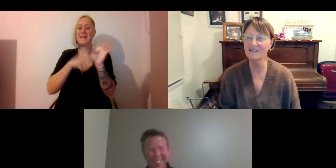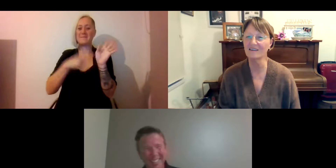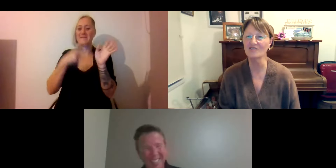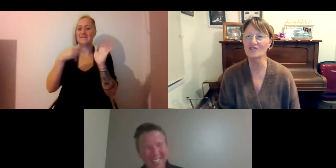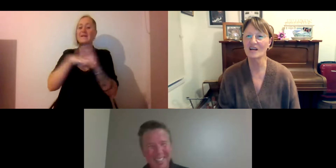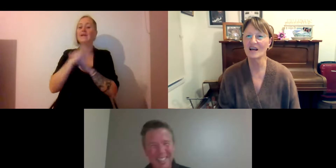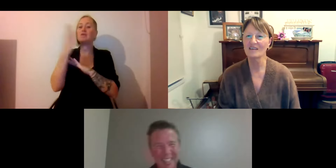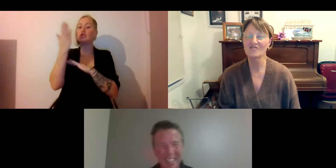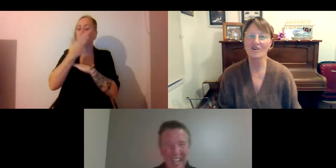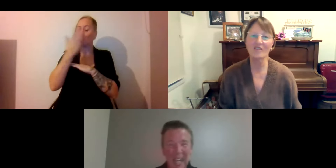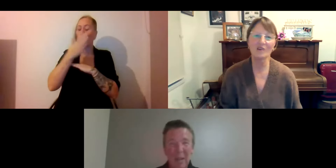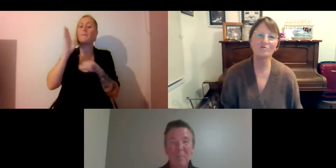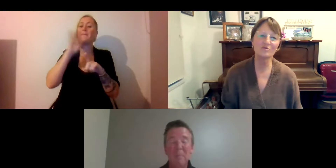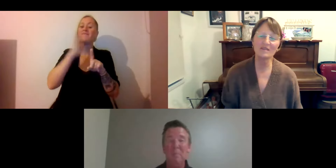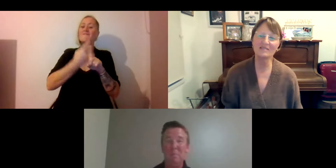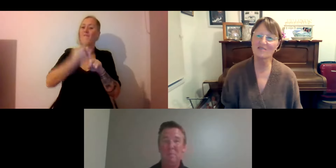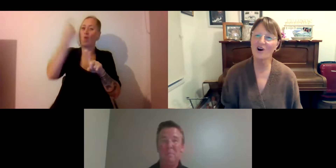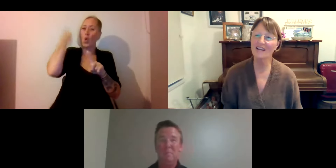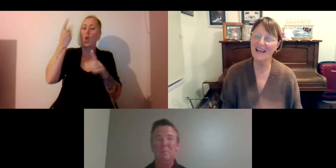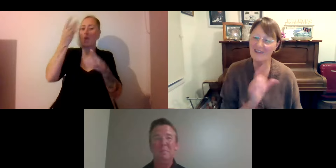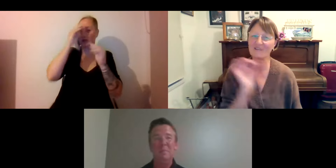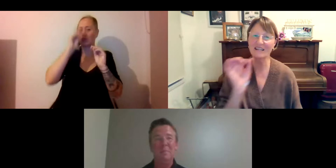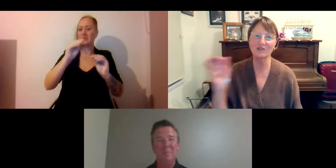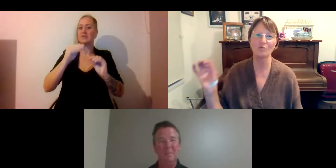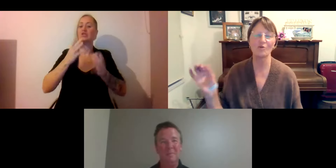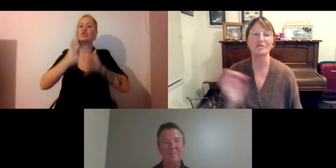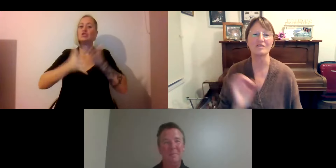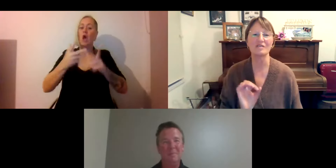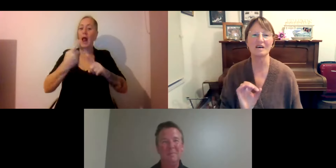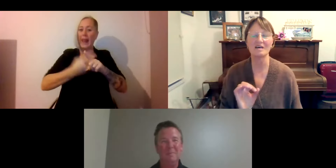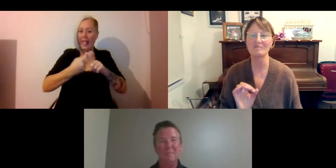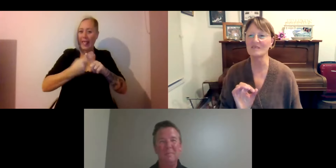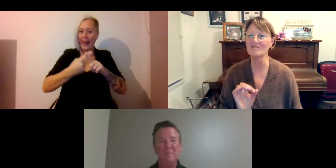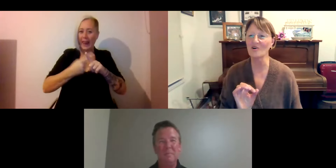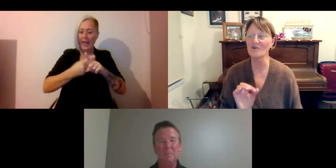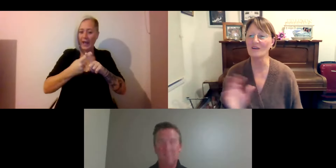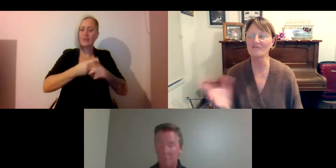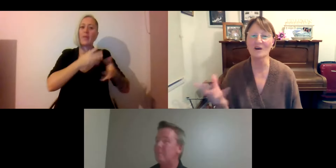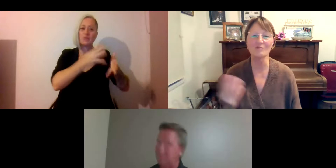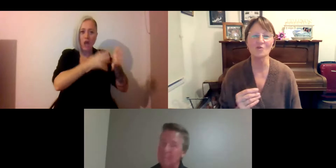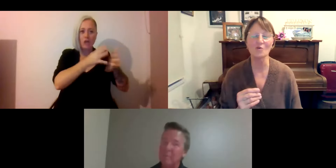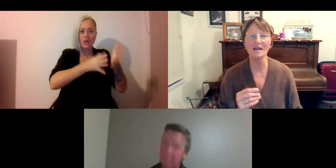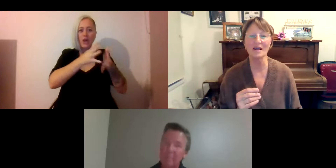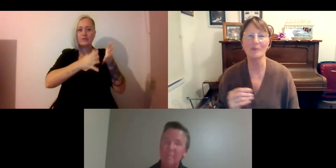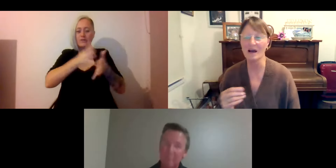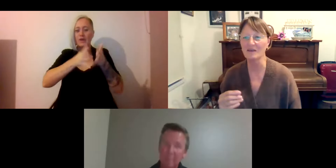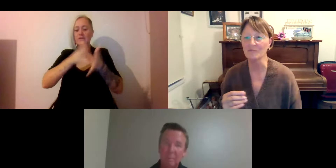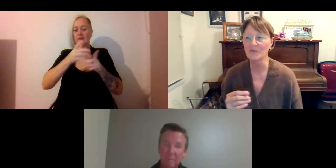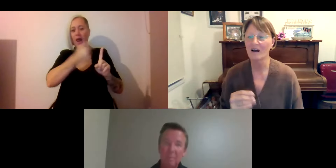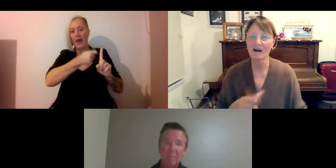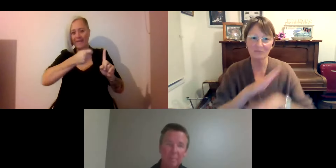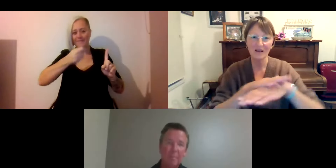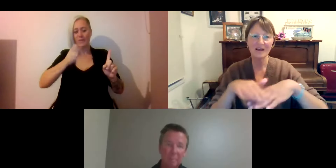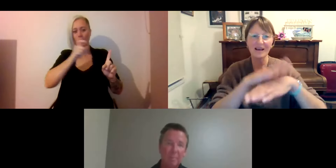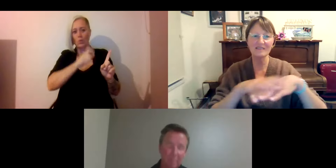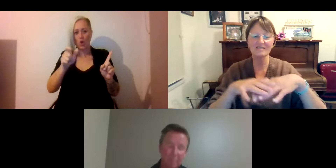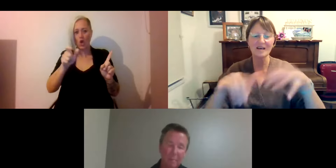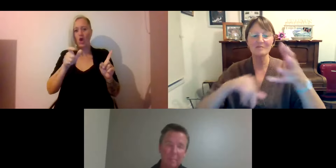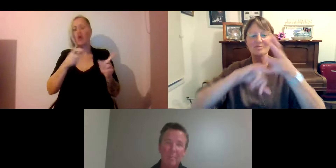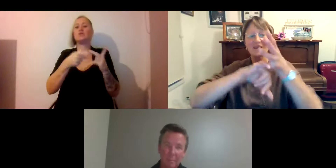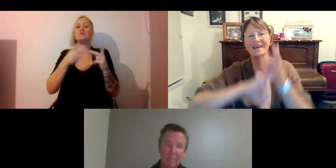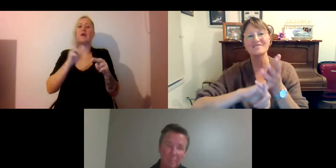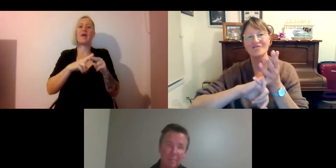signed English. So they would be signing every little word. And so if they were talking about